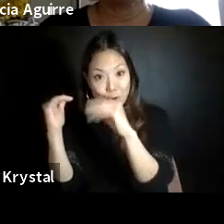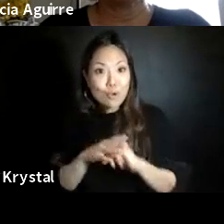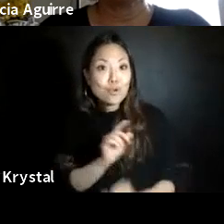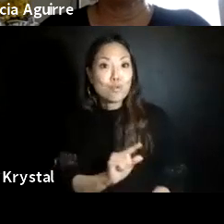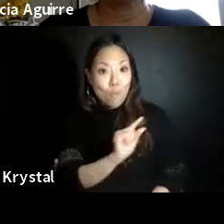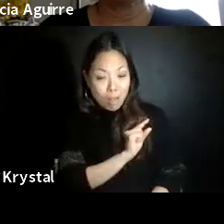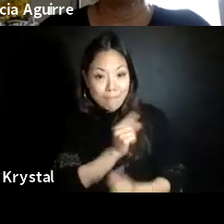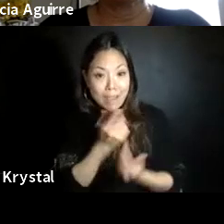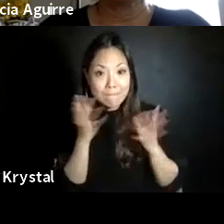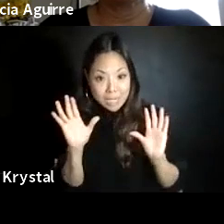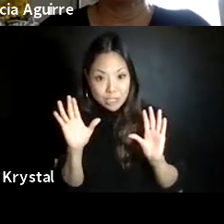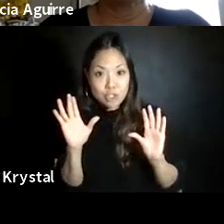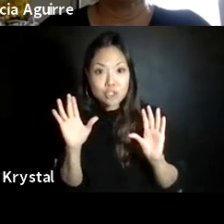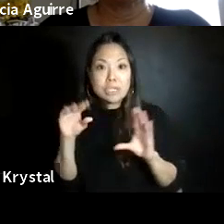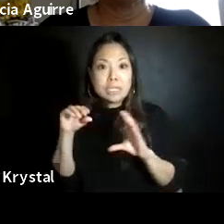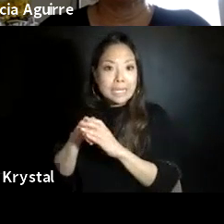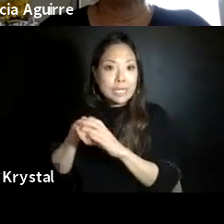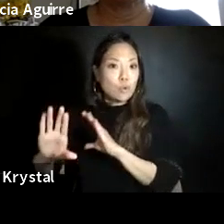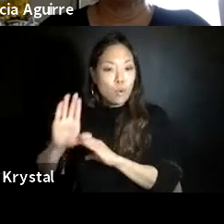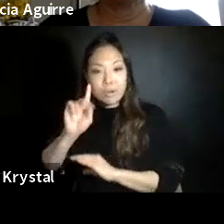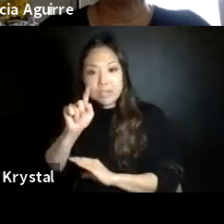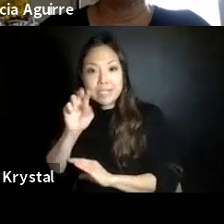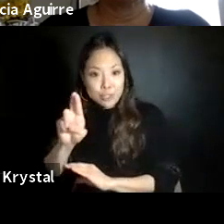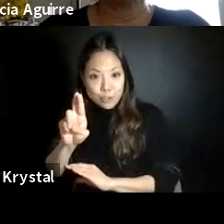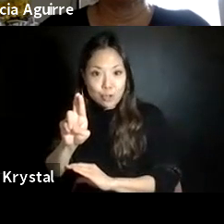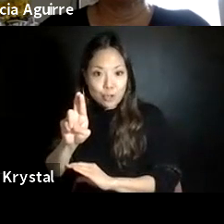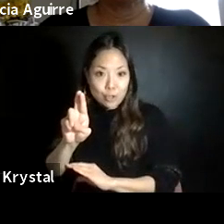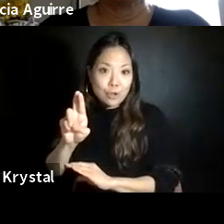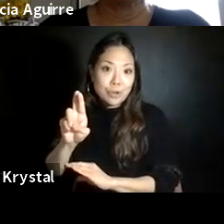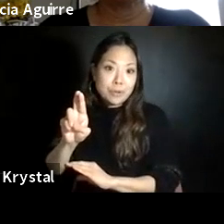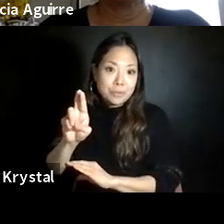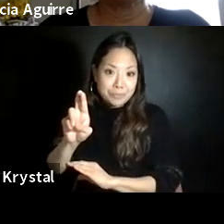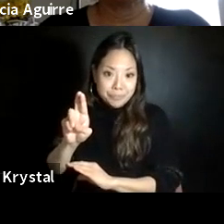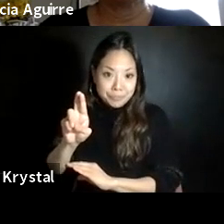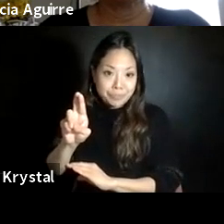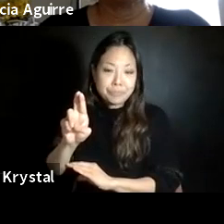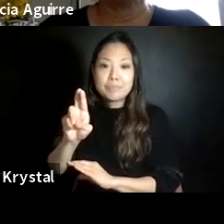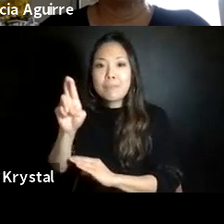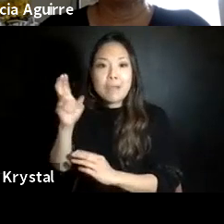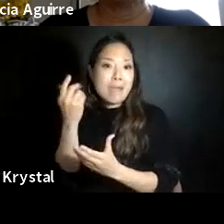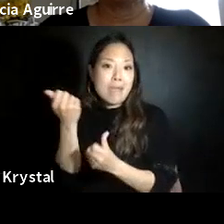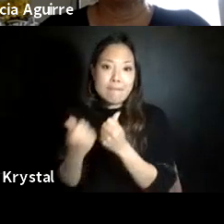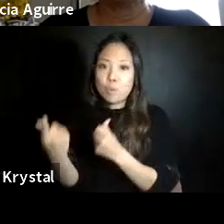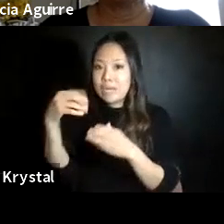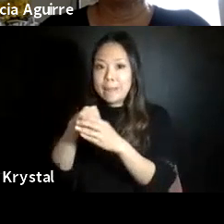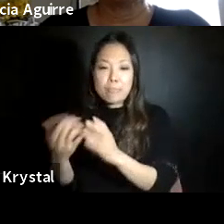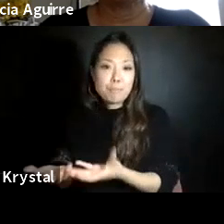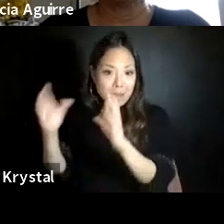tier, everybody's in the little thing in the bucket, and your